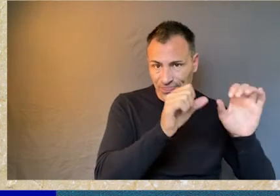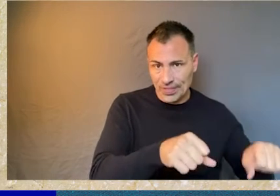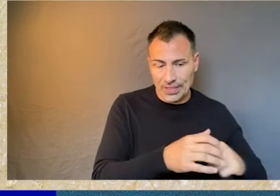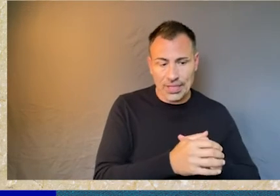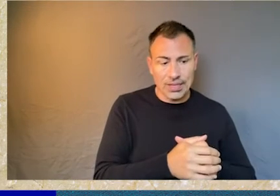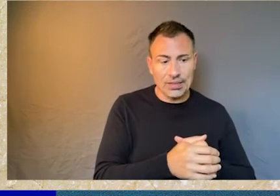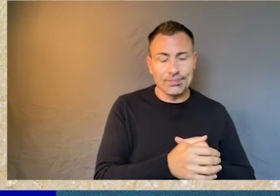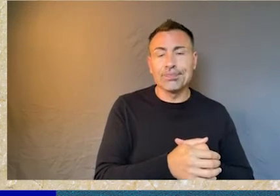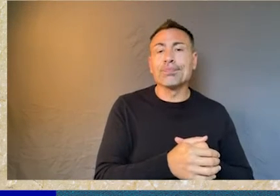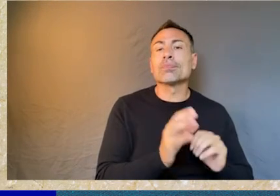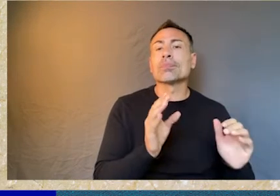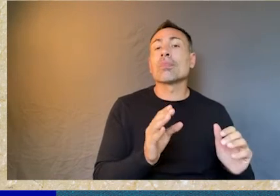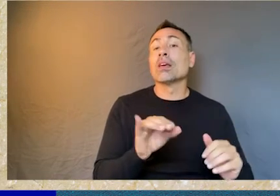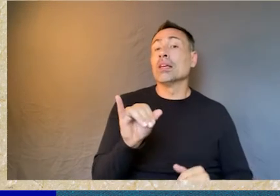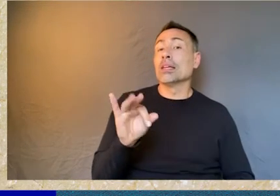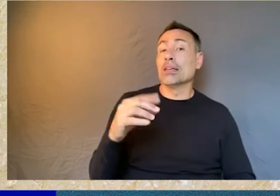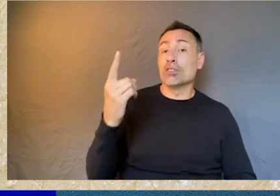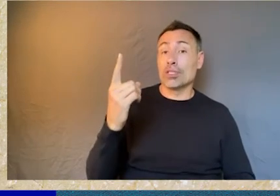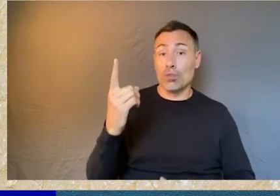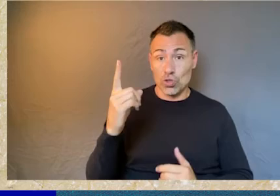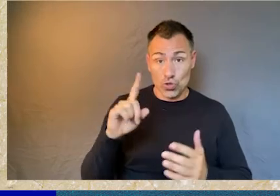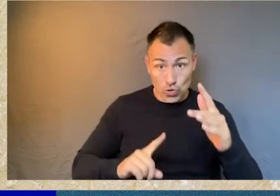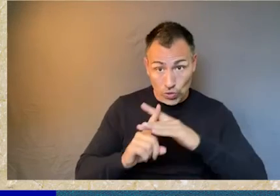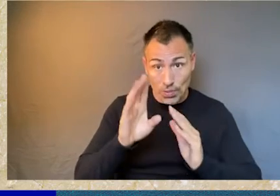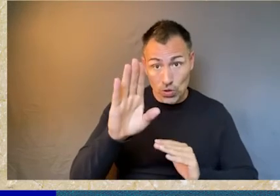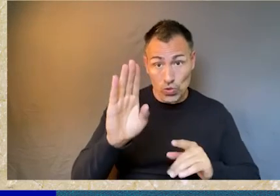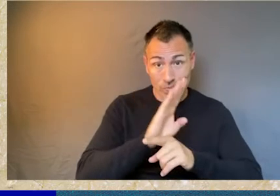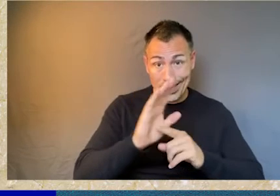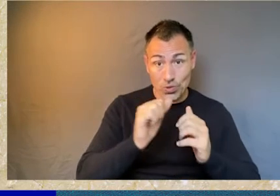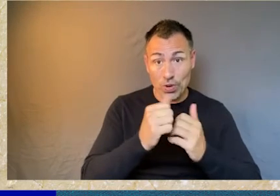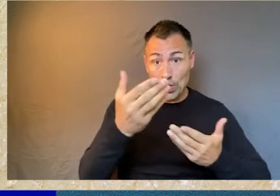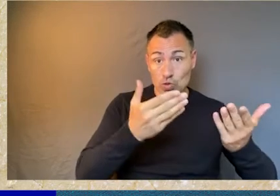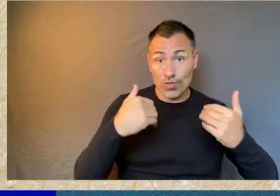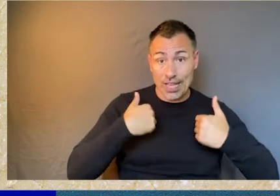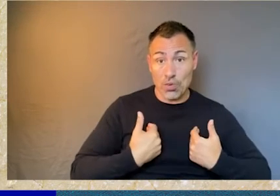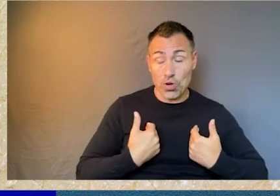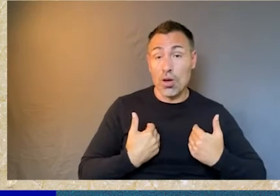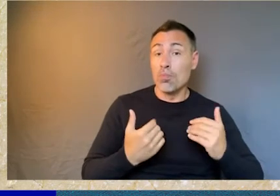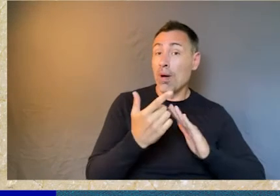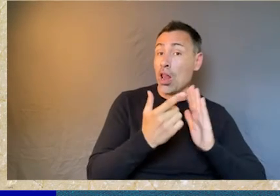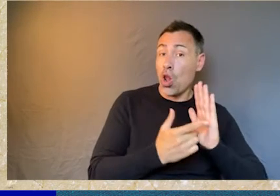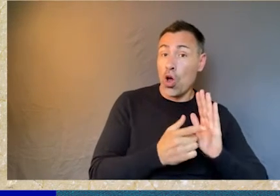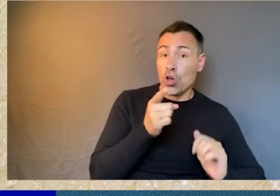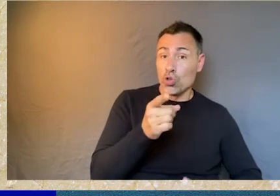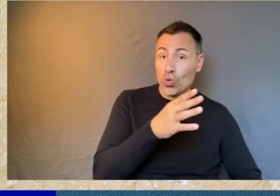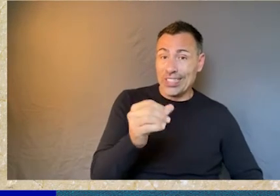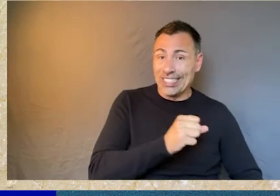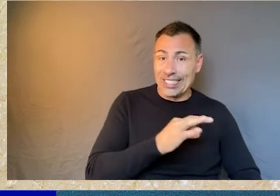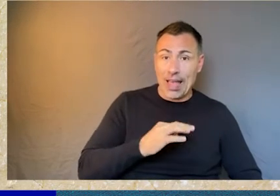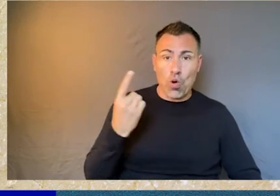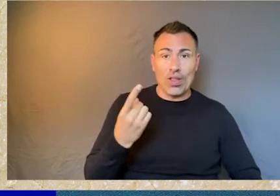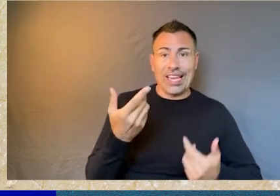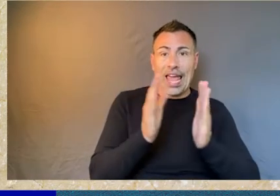As someone comes to your organization with a service animal, by law, you and your staff can only ask two